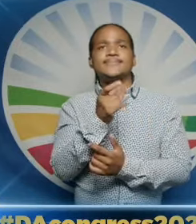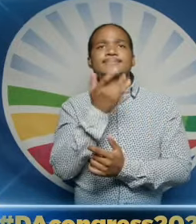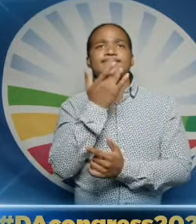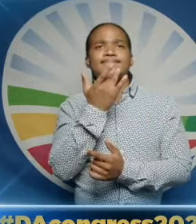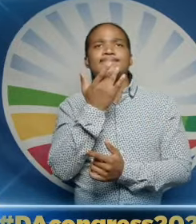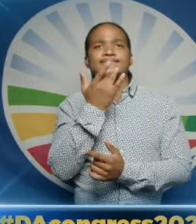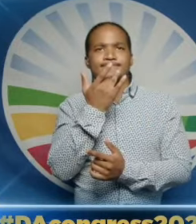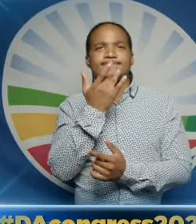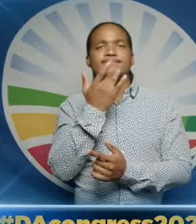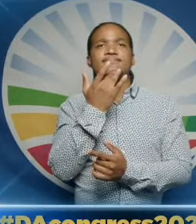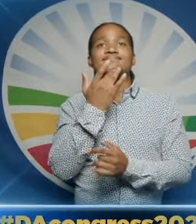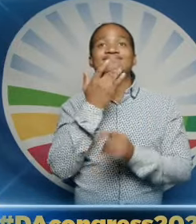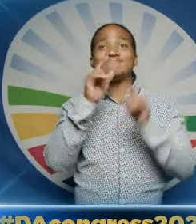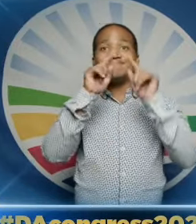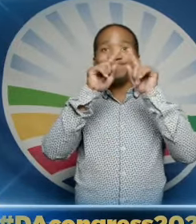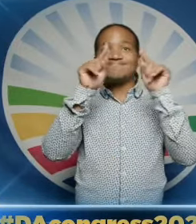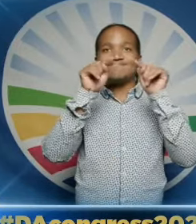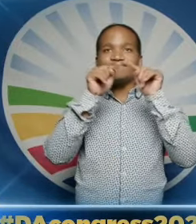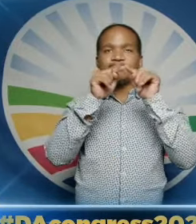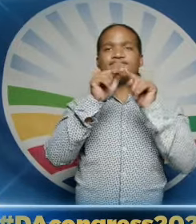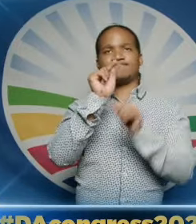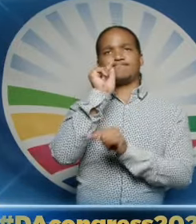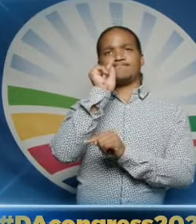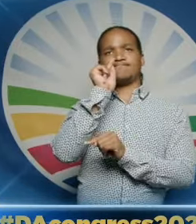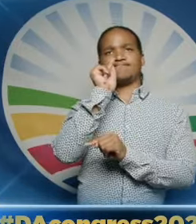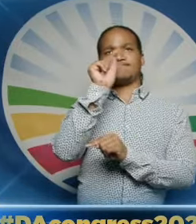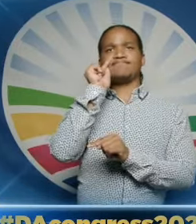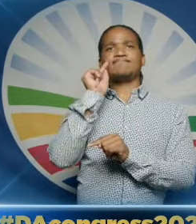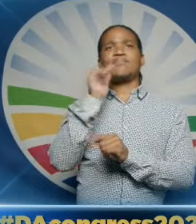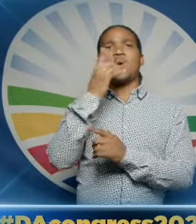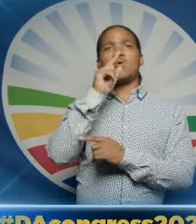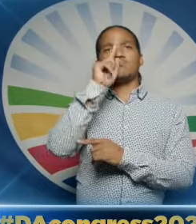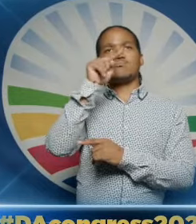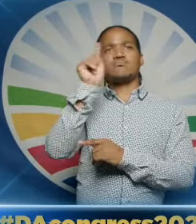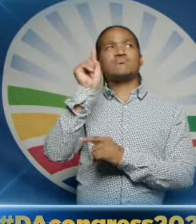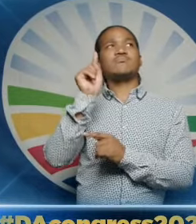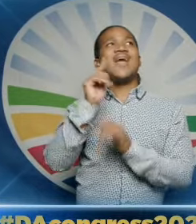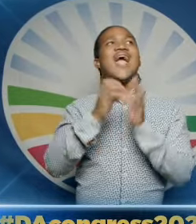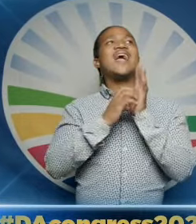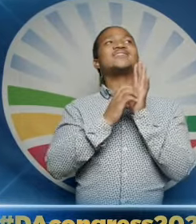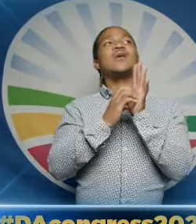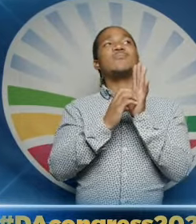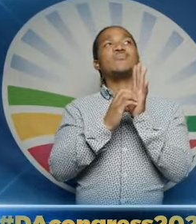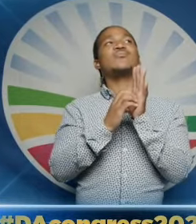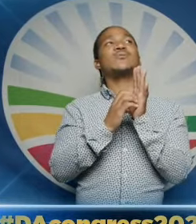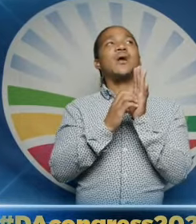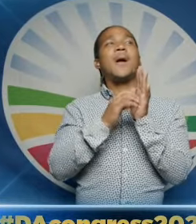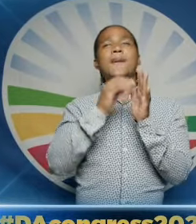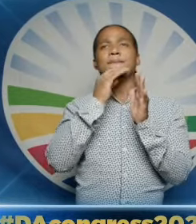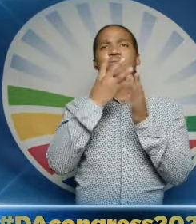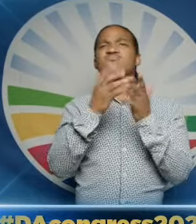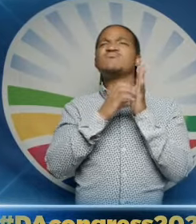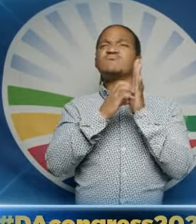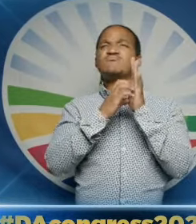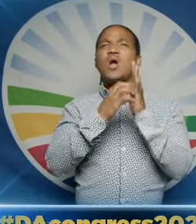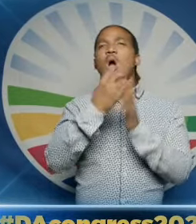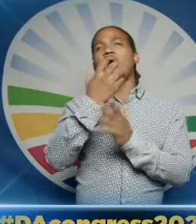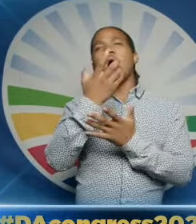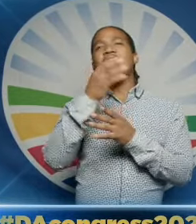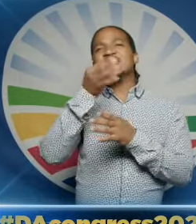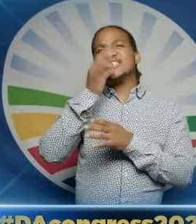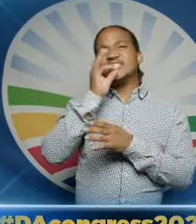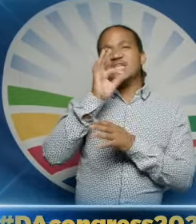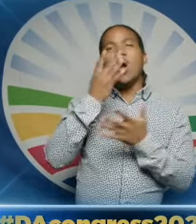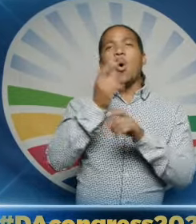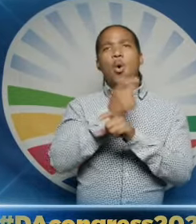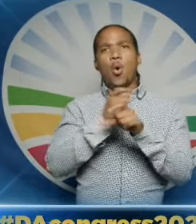to click on the checkbox next to the preferred candidate of your choice. In this example, you're going to have a choice between 2 hot drinks, either tea